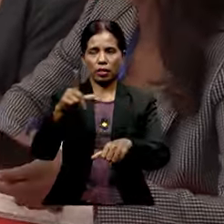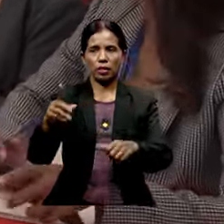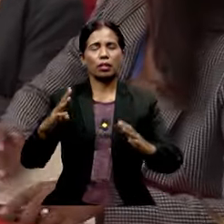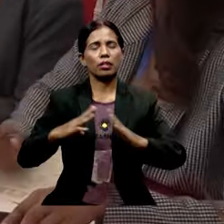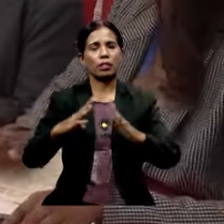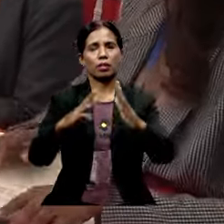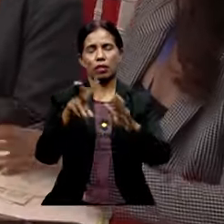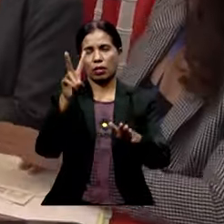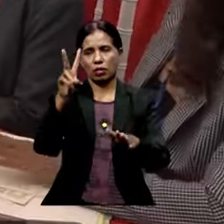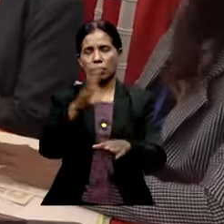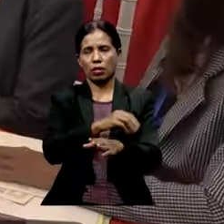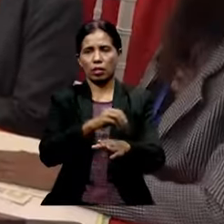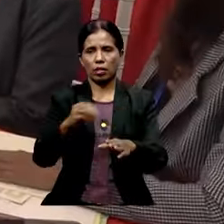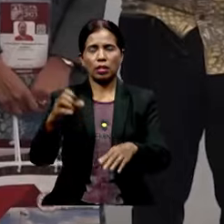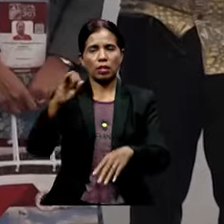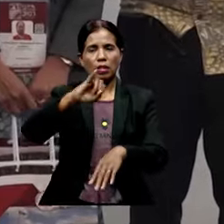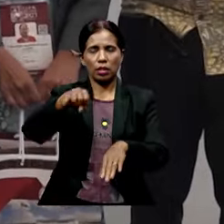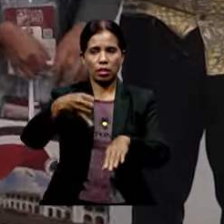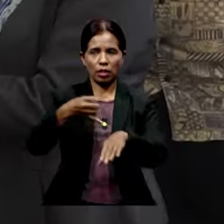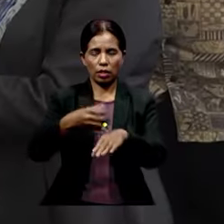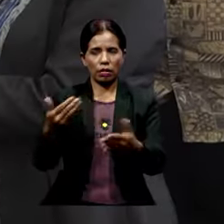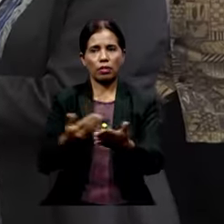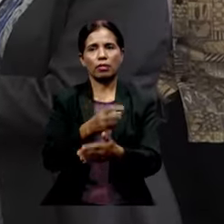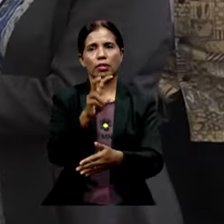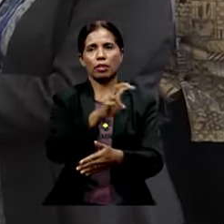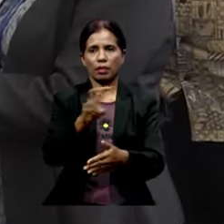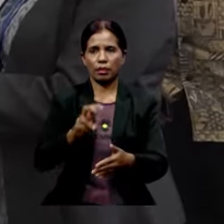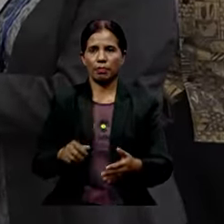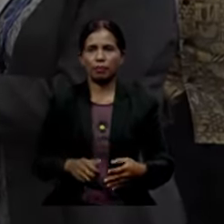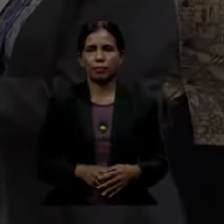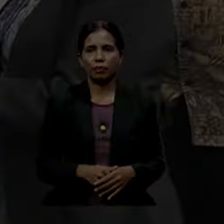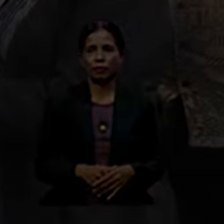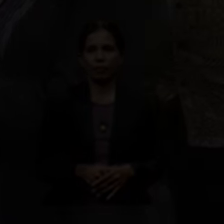cidade Avarua, Rarotonga, Ilha Cook, Nova Zelândia, Tito Silva, GMN.